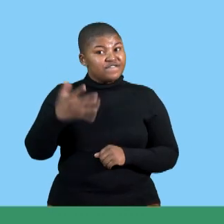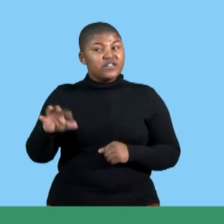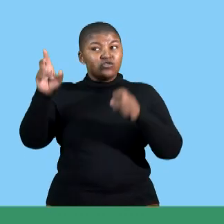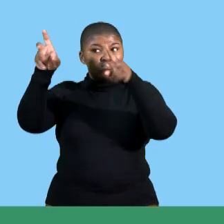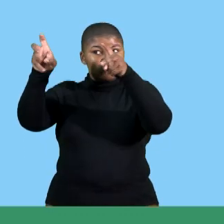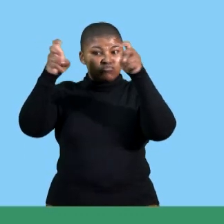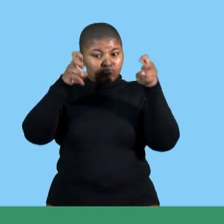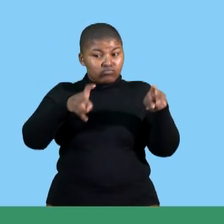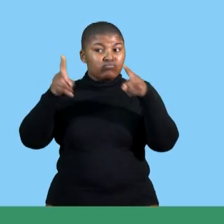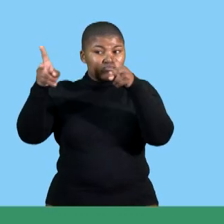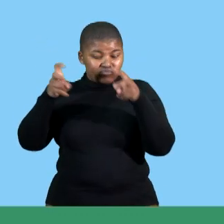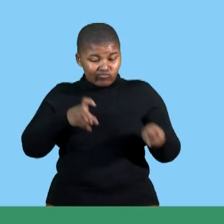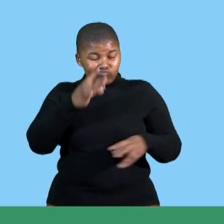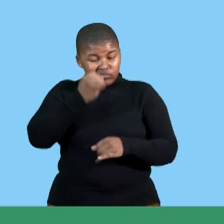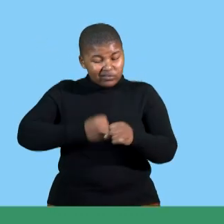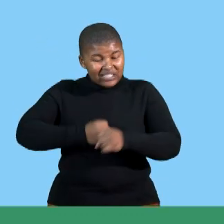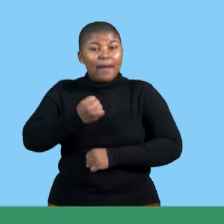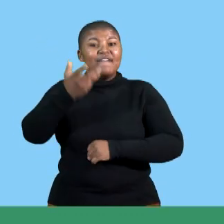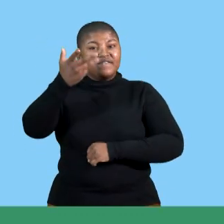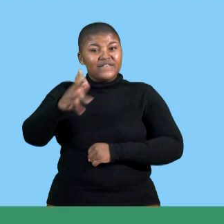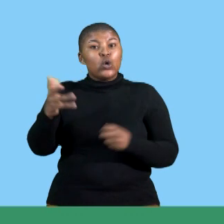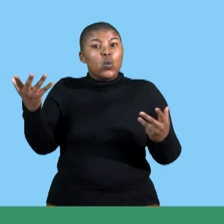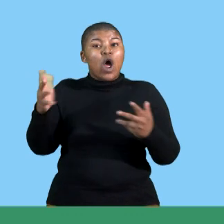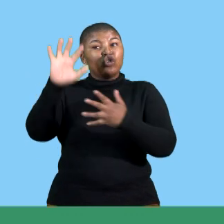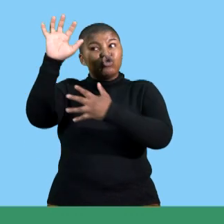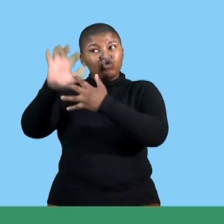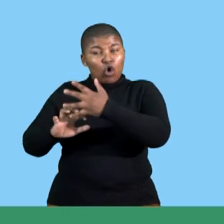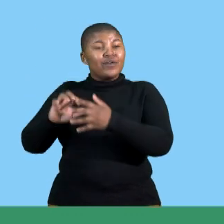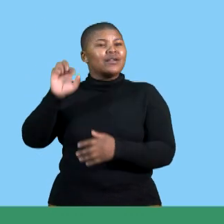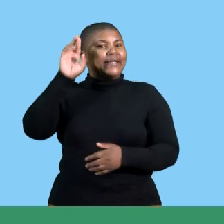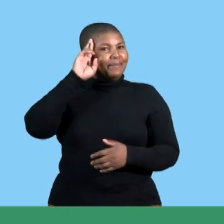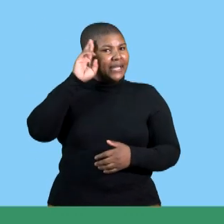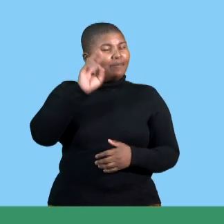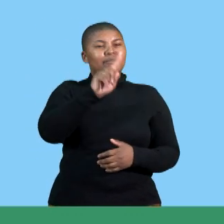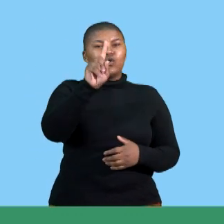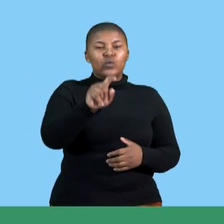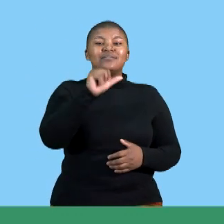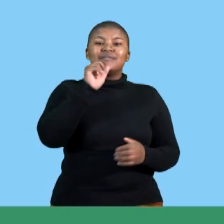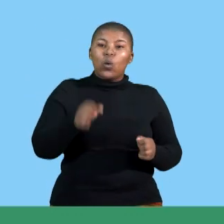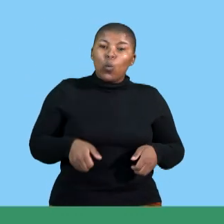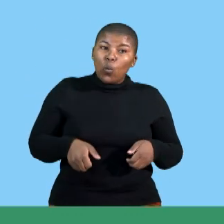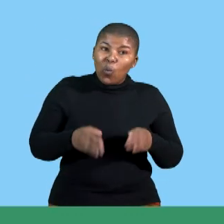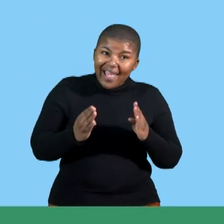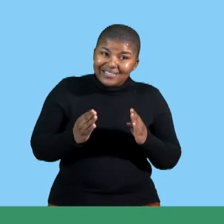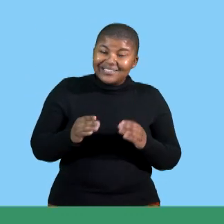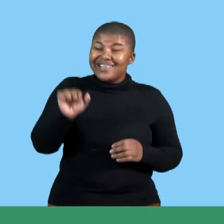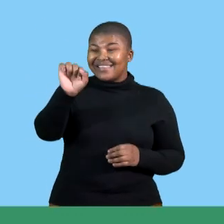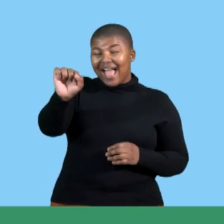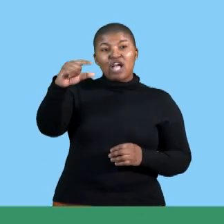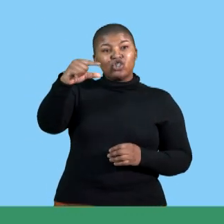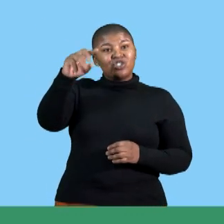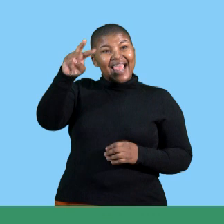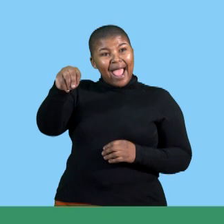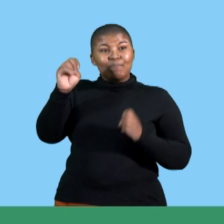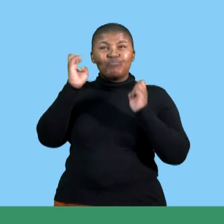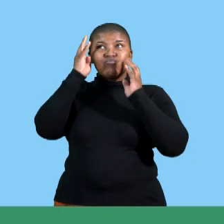we've quoted, taking it word for word as is from the scenario. Remember the question, ways in which GM uses